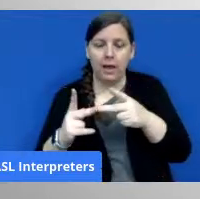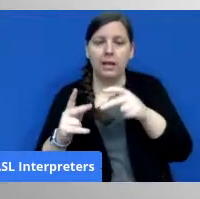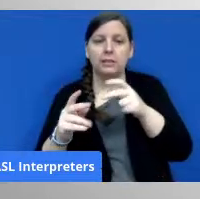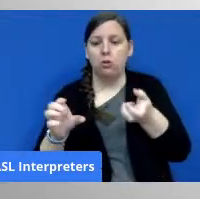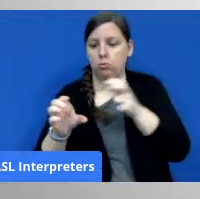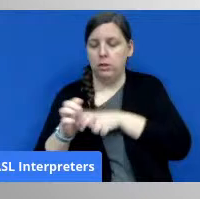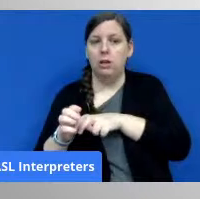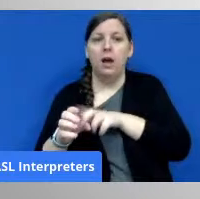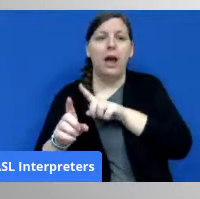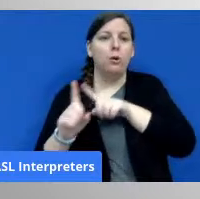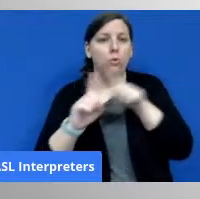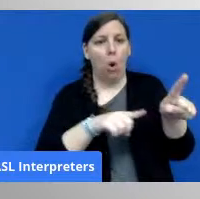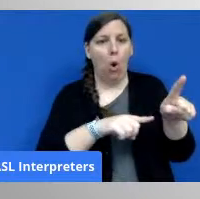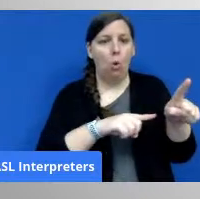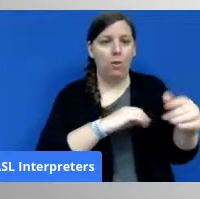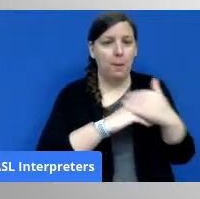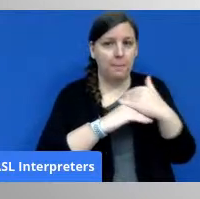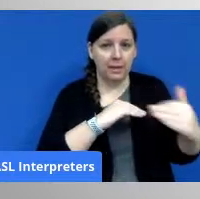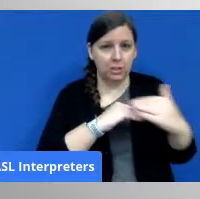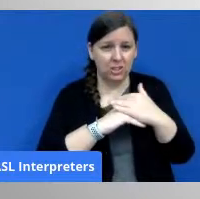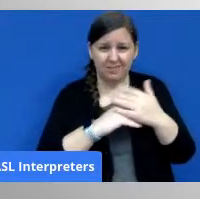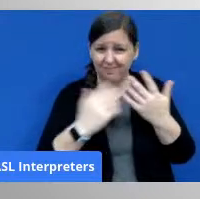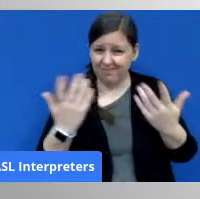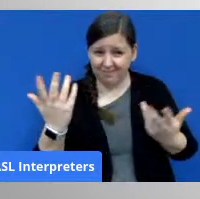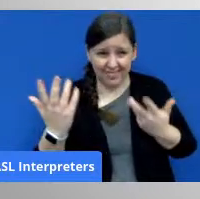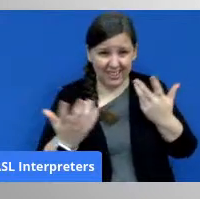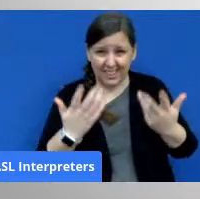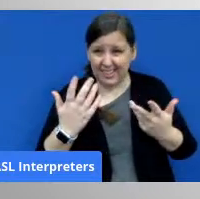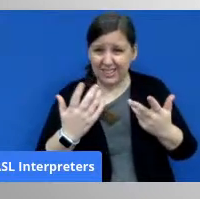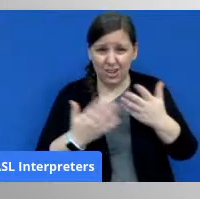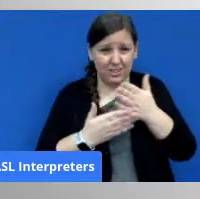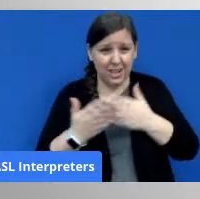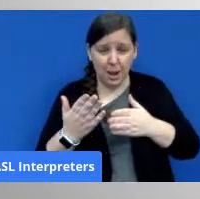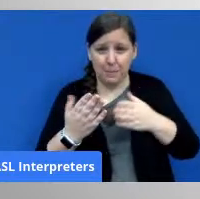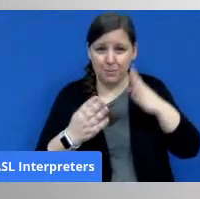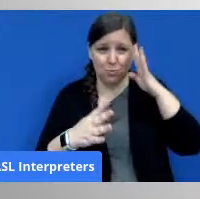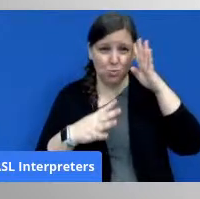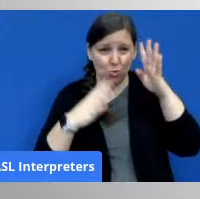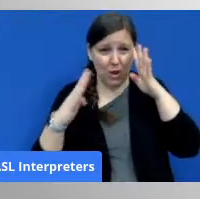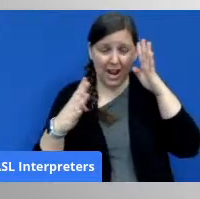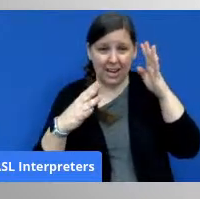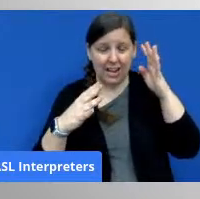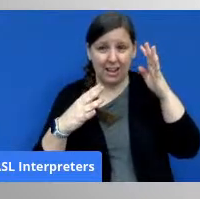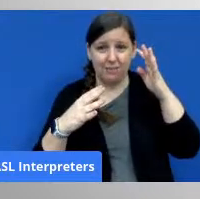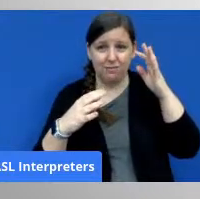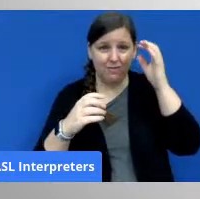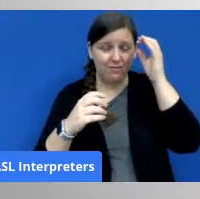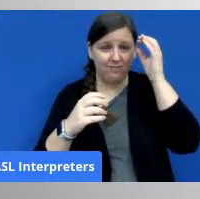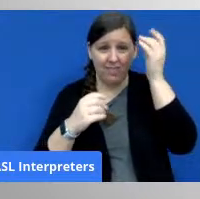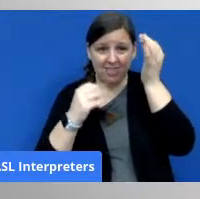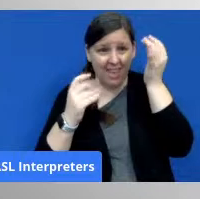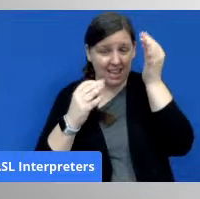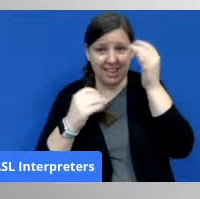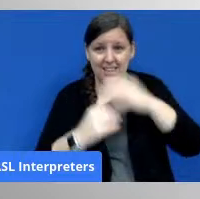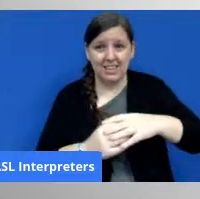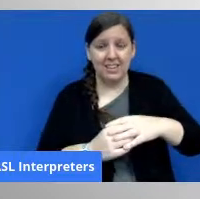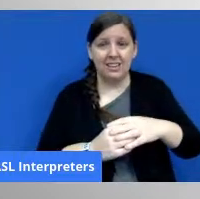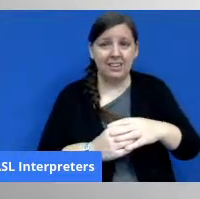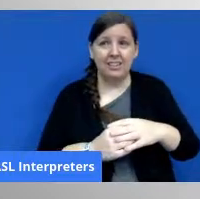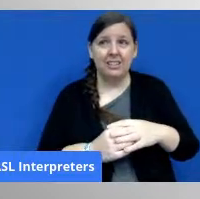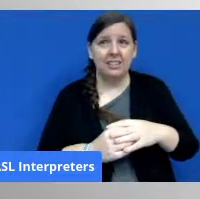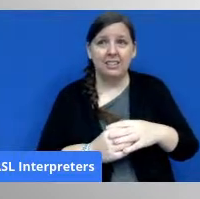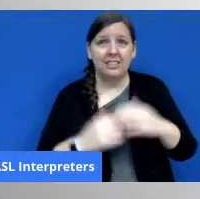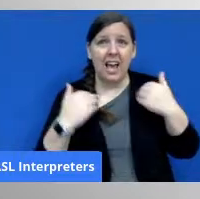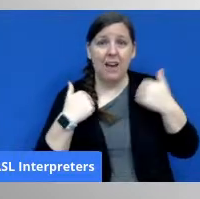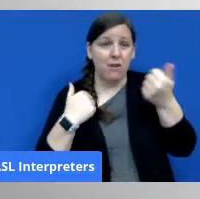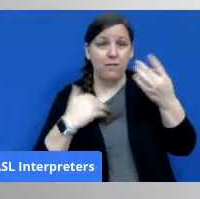beach. I mean, couldn't we, there's some creative thinking there, use our transit to have a day or a couple